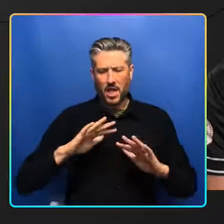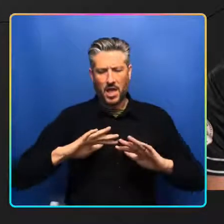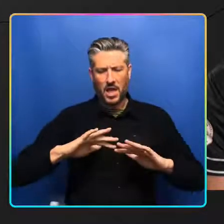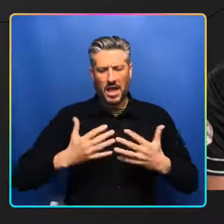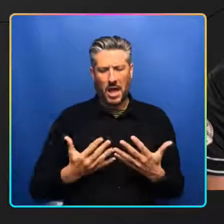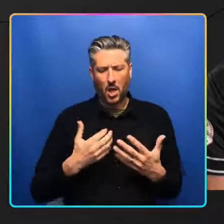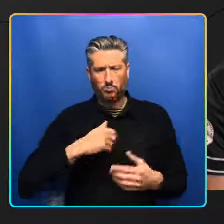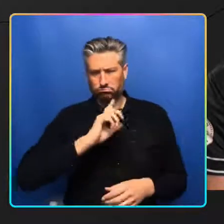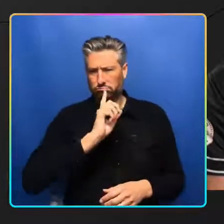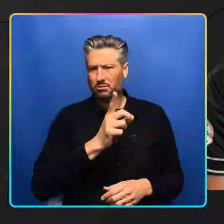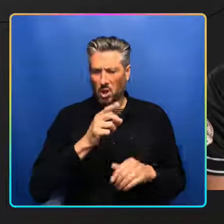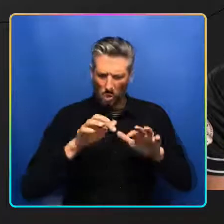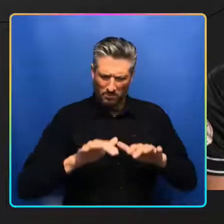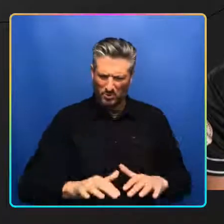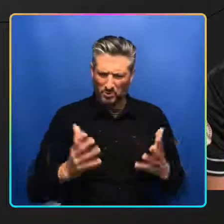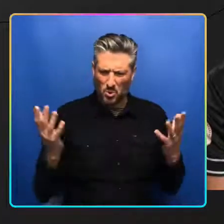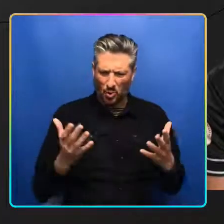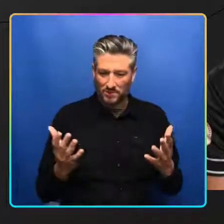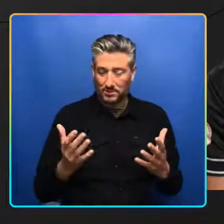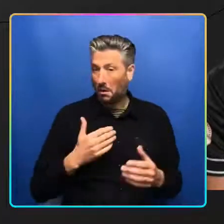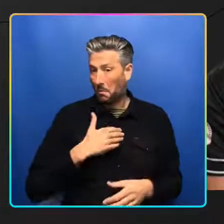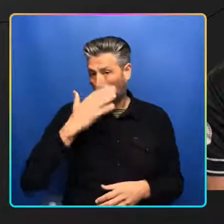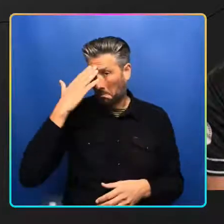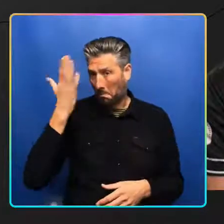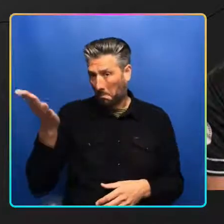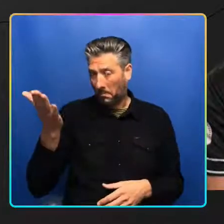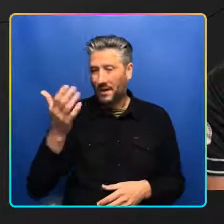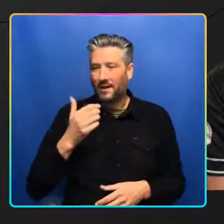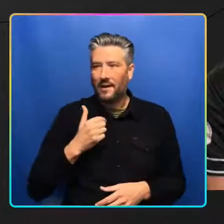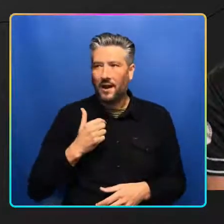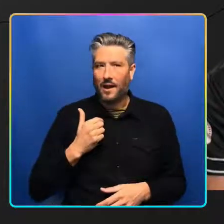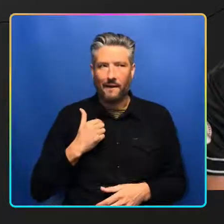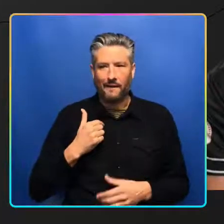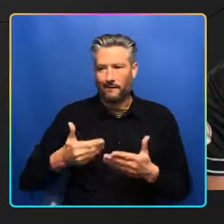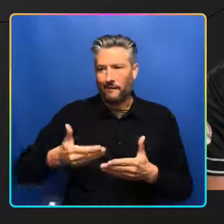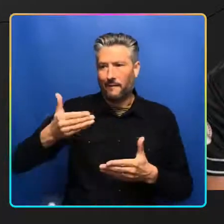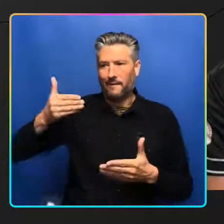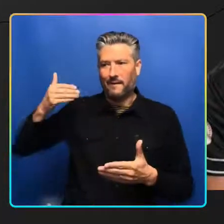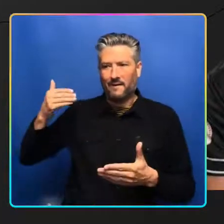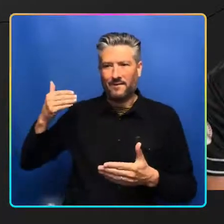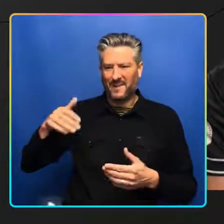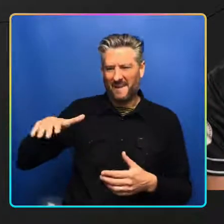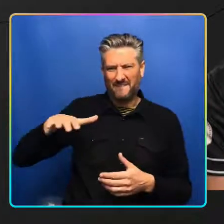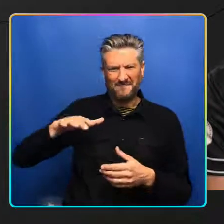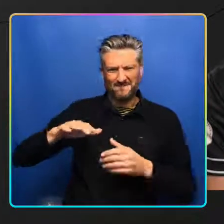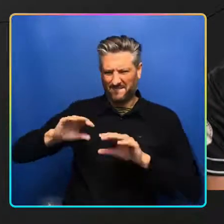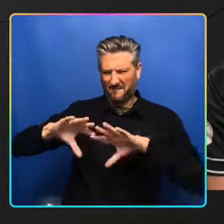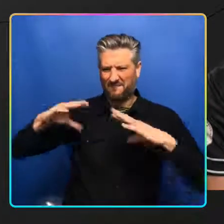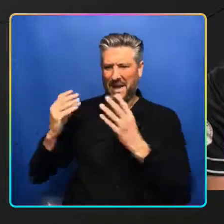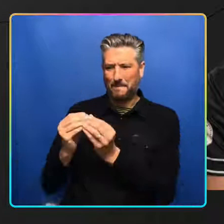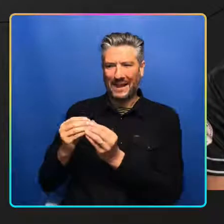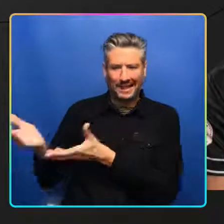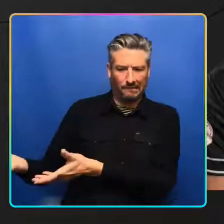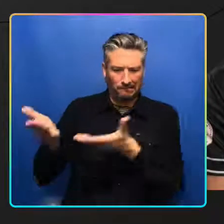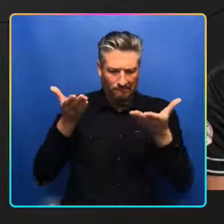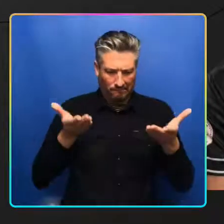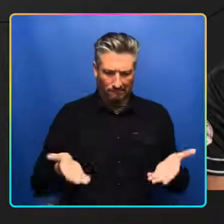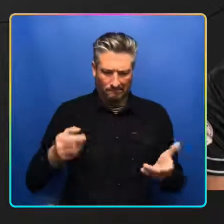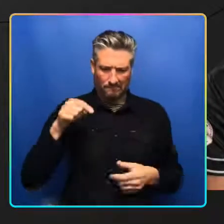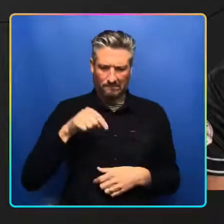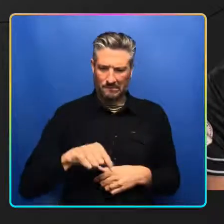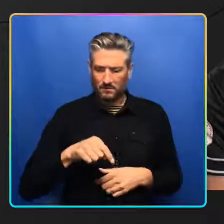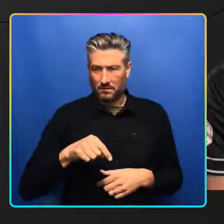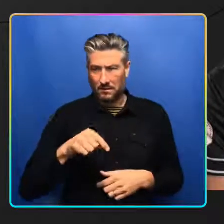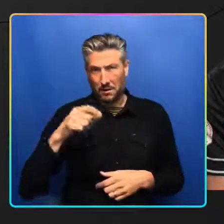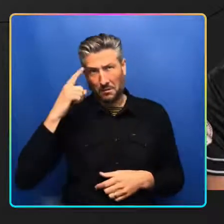given our family computer by my granddad, and all I remember is a form of Windows on it. That